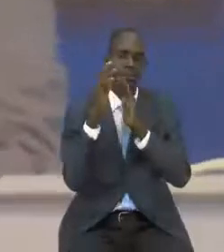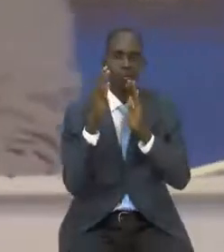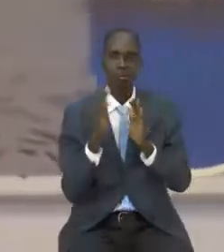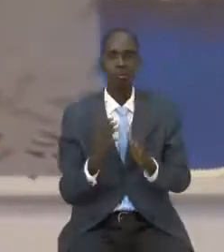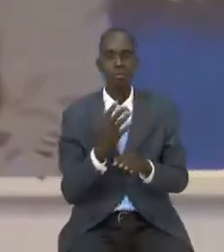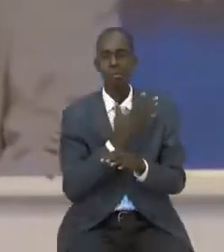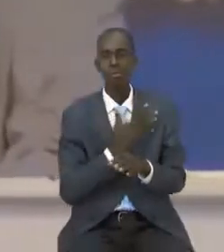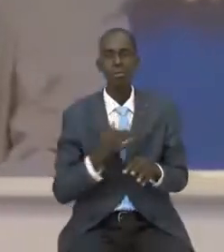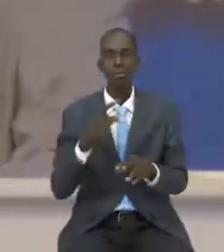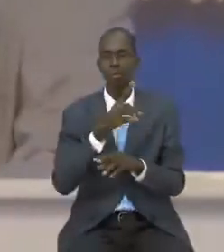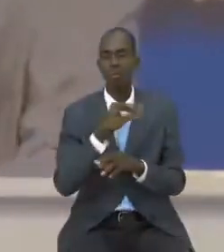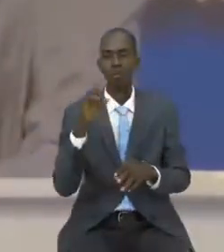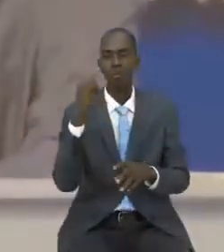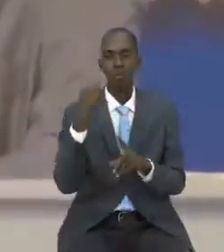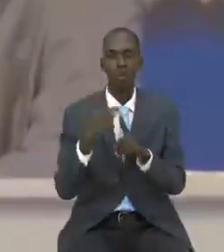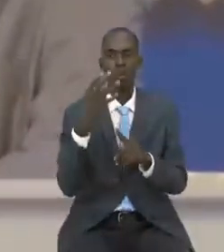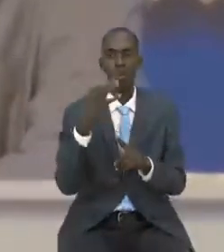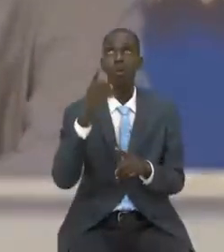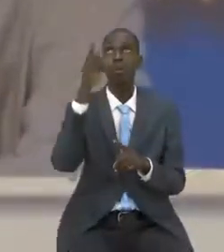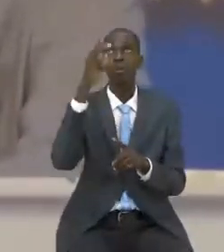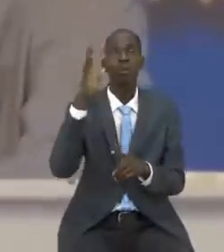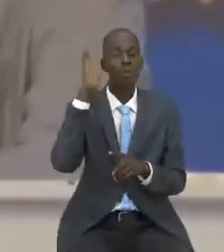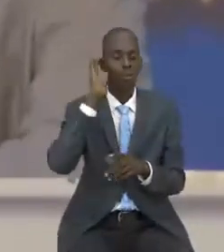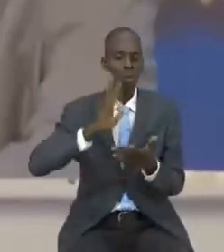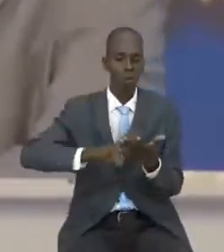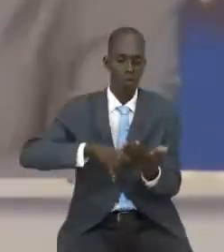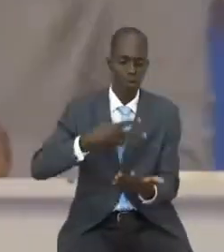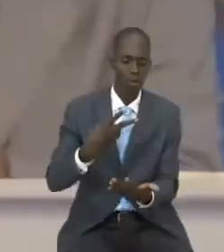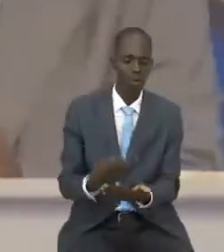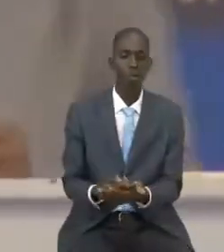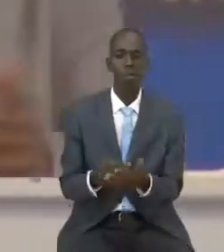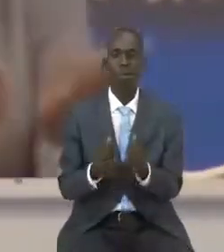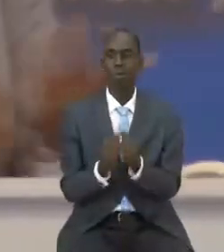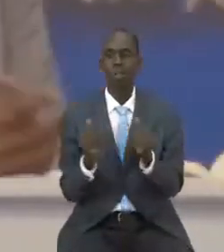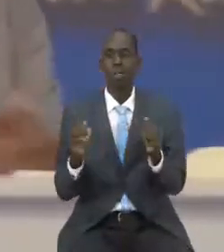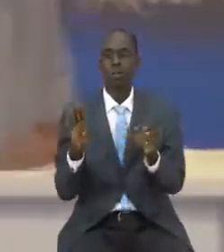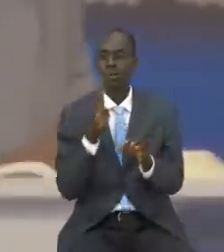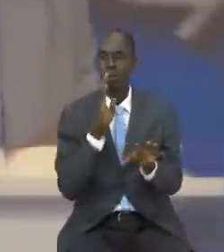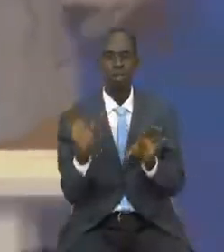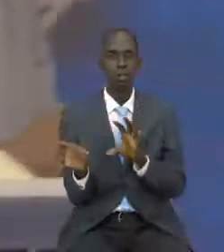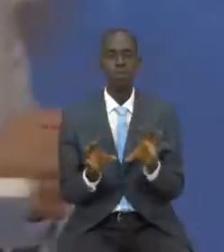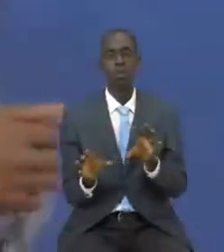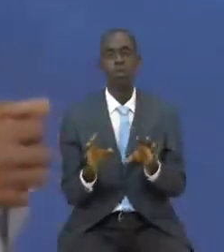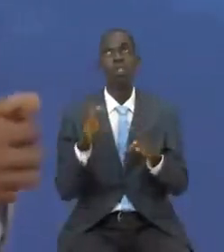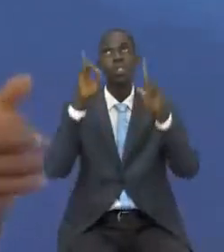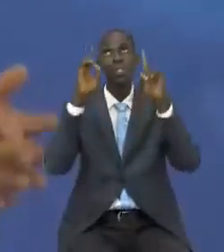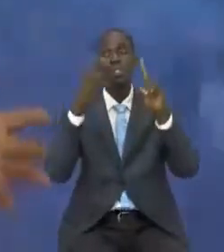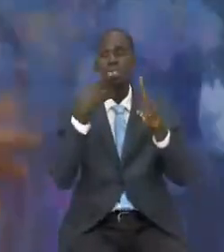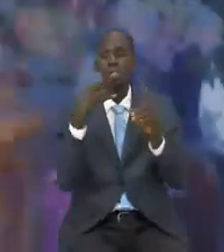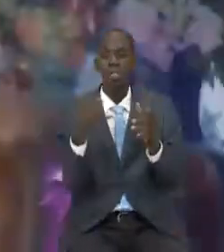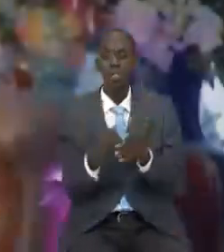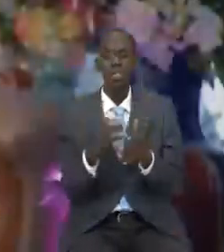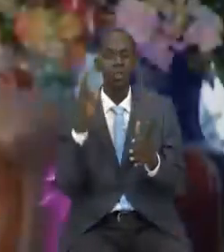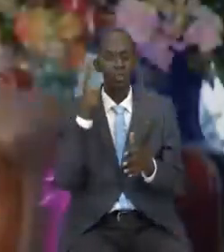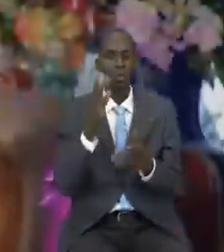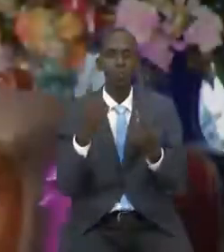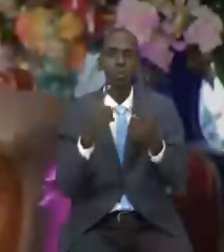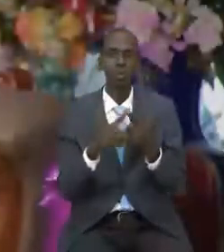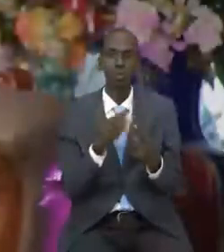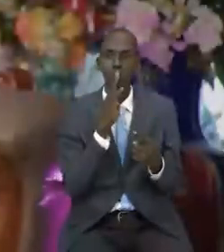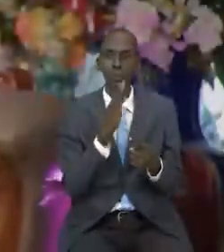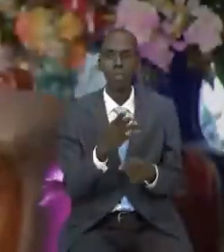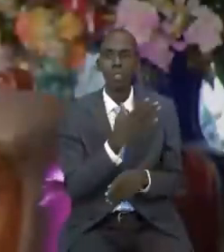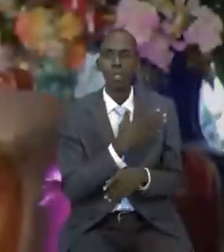will fall to the ground. He has said it, it will be fulfilled. And then it says, and his name shall